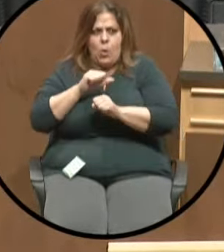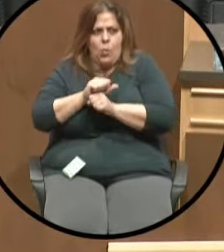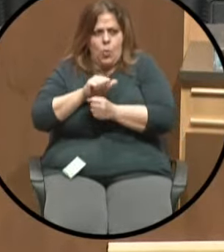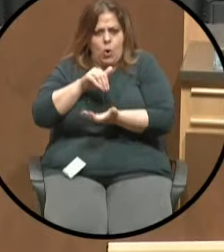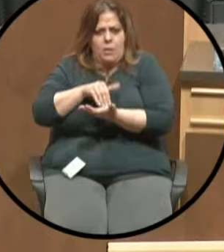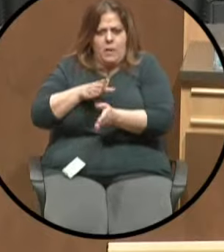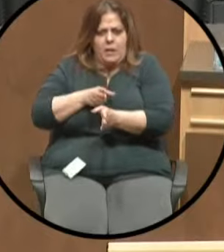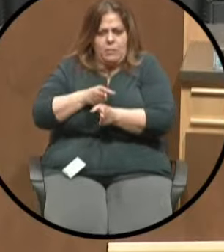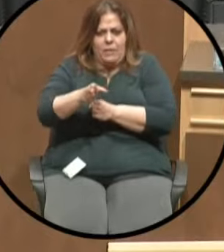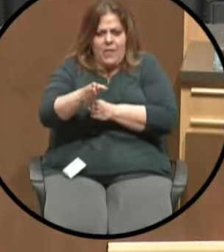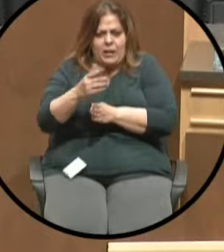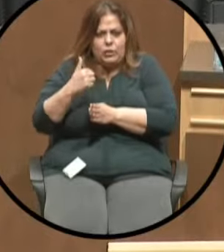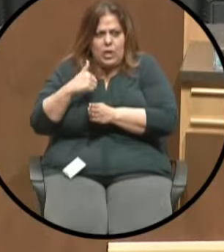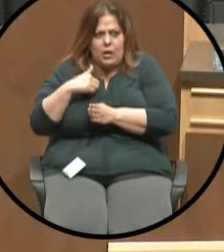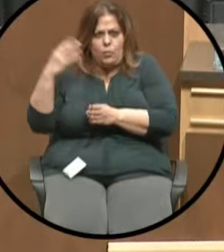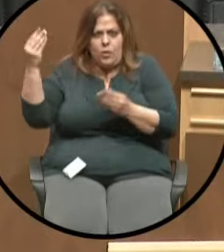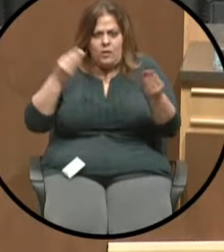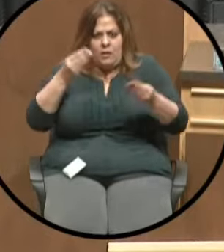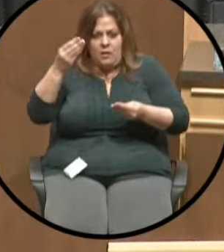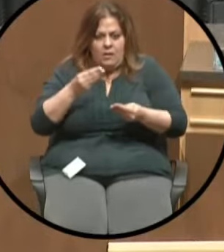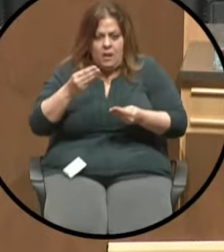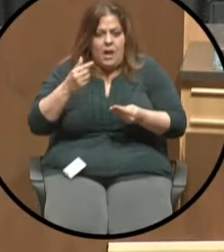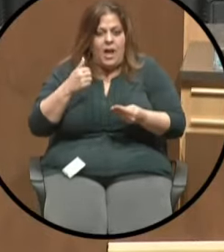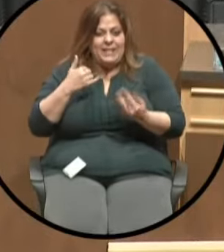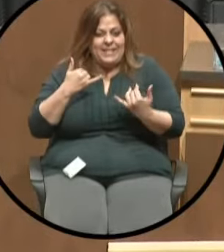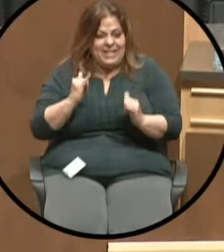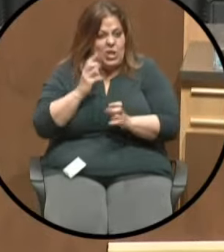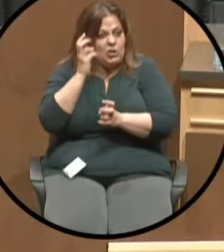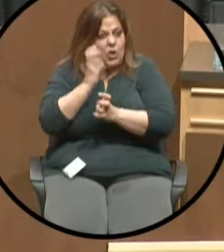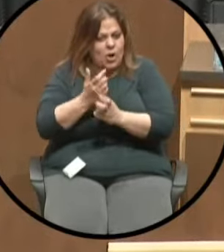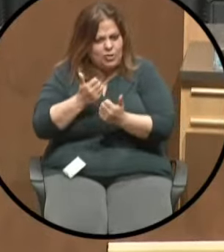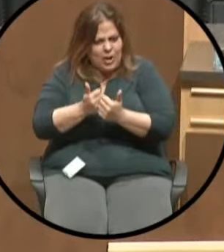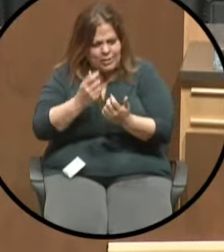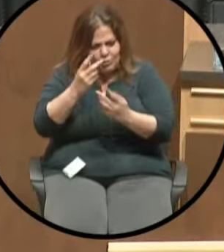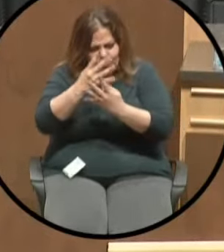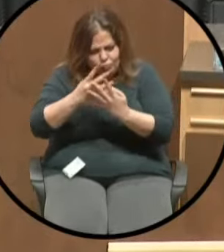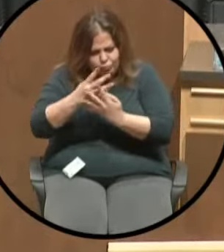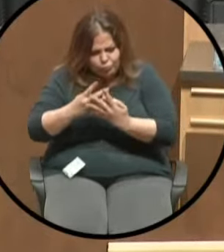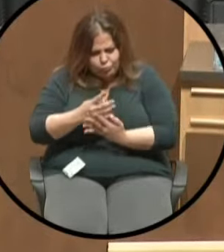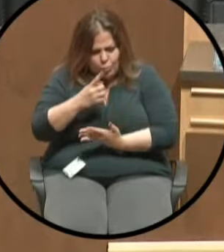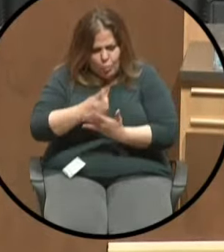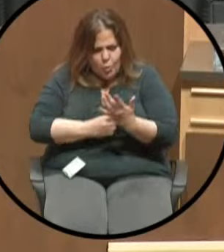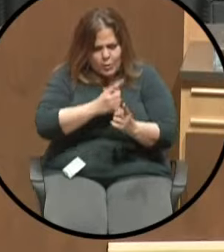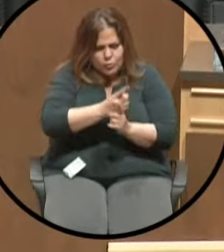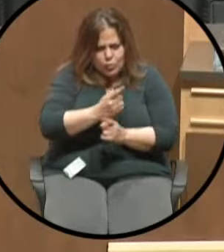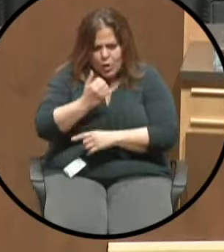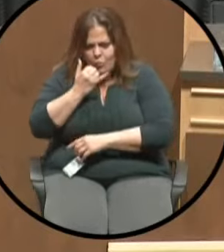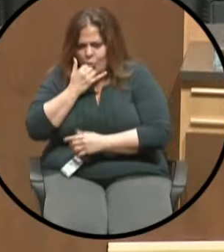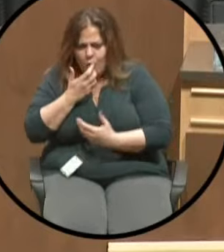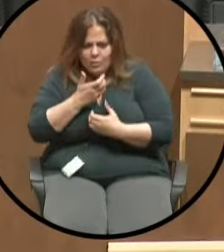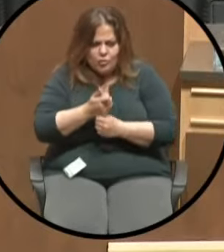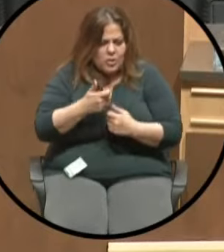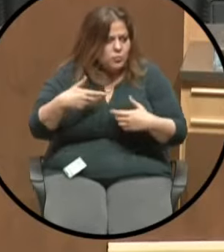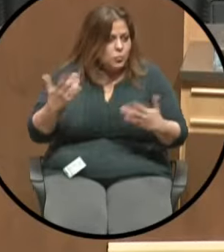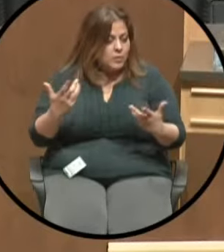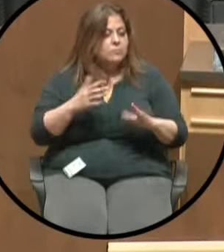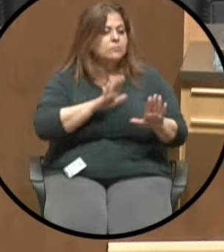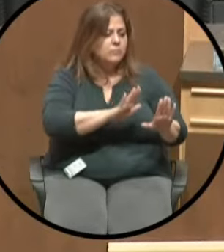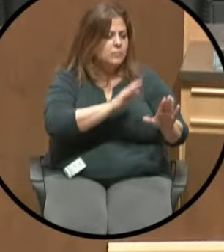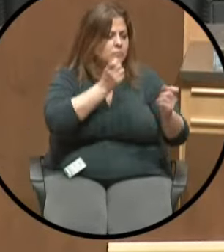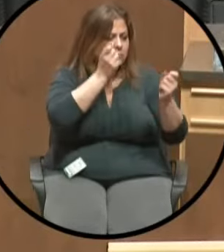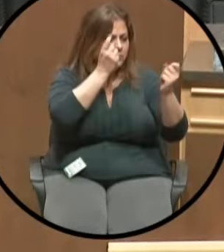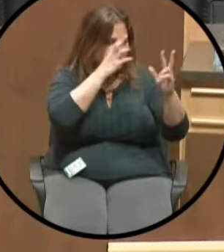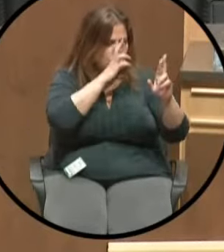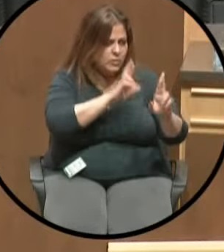there that we need to decipher through it and understand what's correct, what's not, and what we can trust. And if